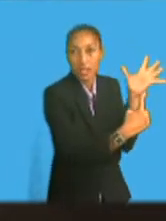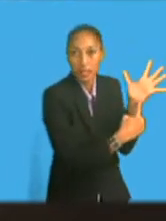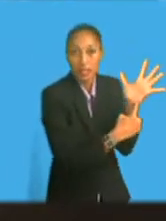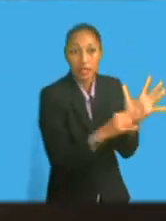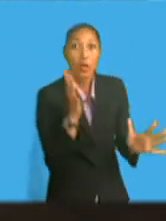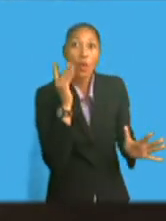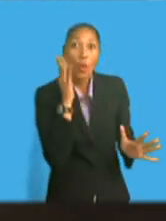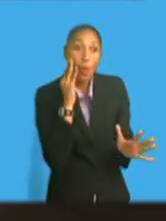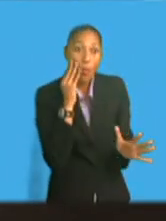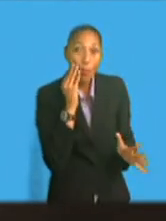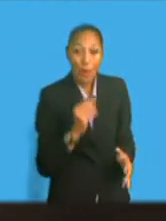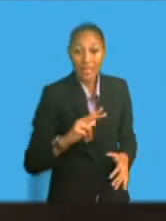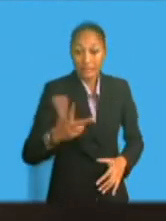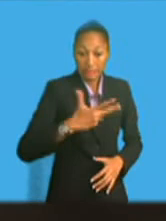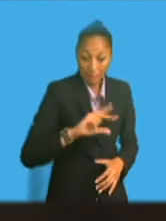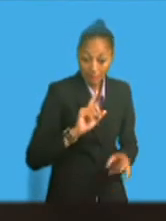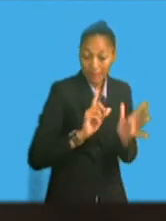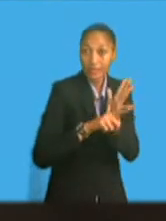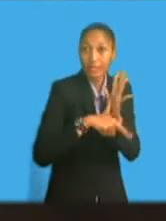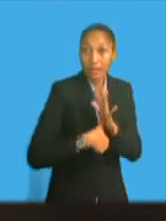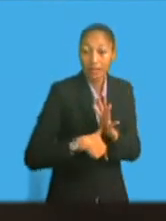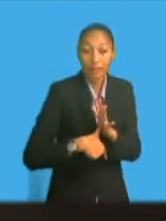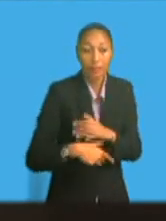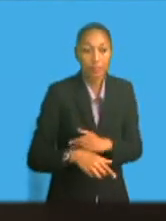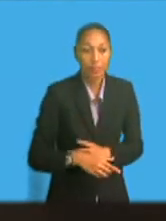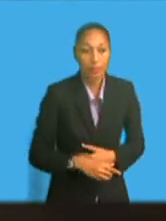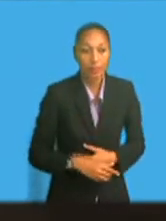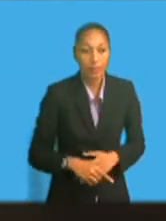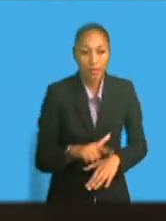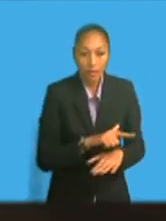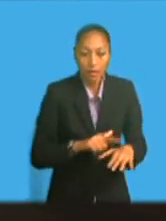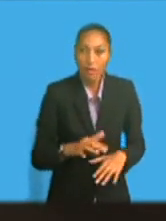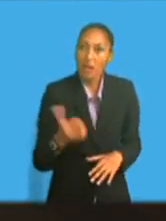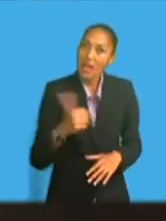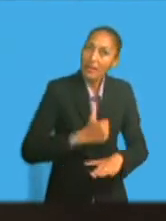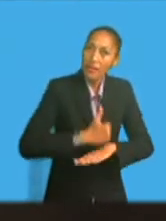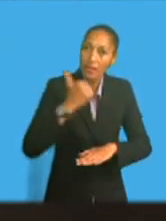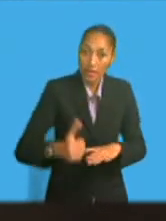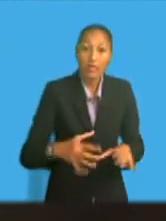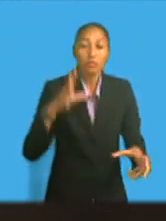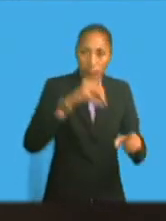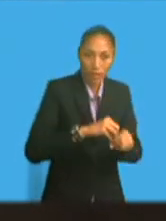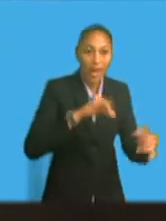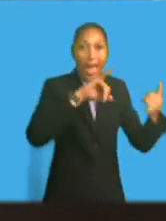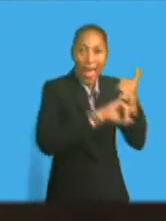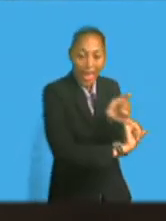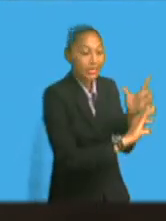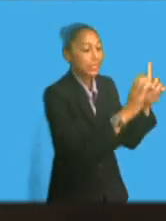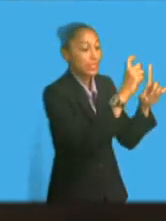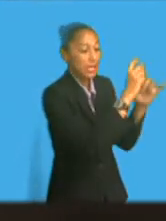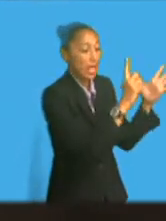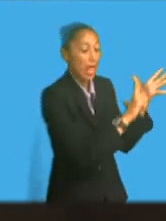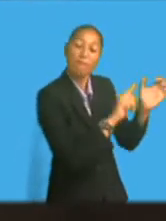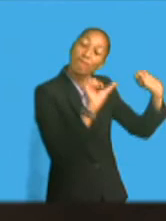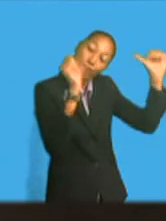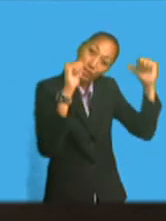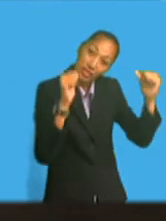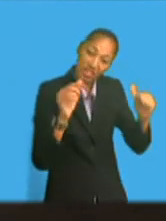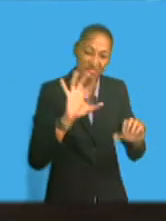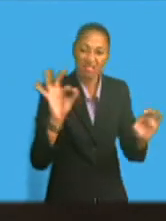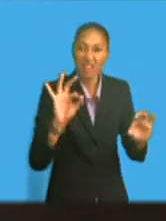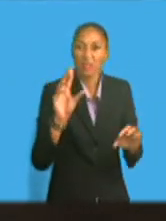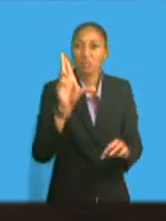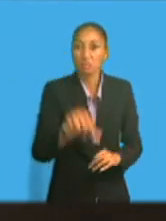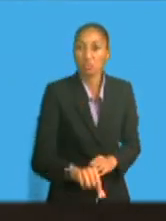the initial leases were taken, we had many governments, including SDL, who have come and gone, and no action has